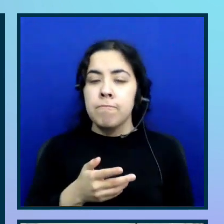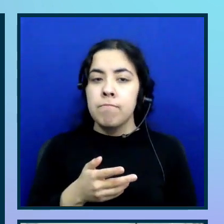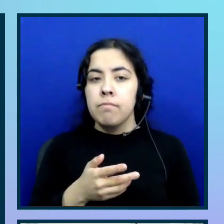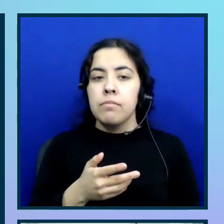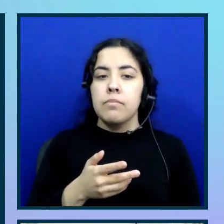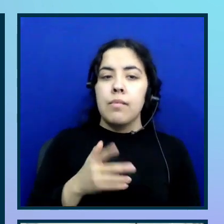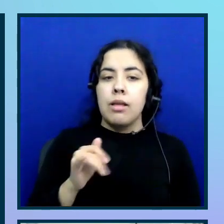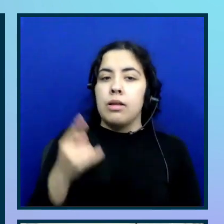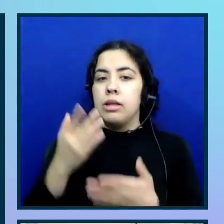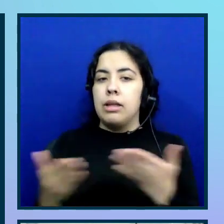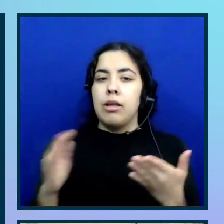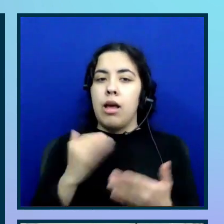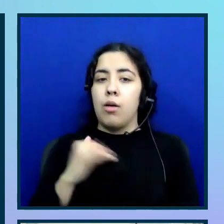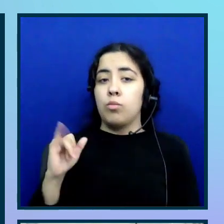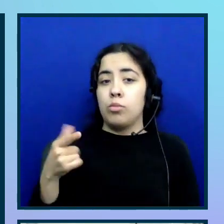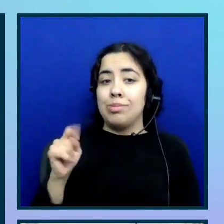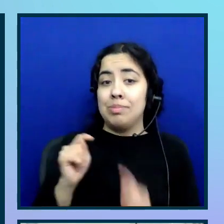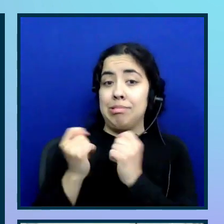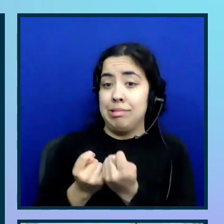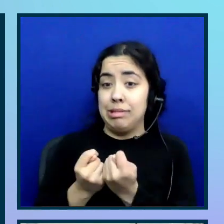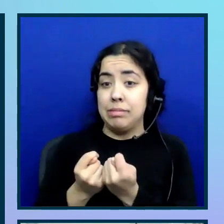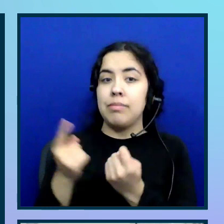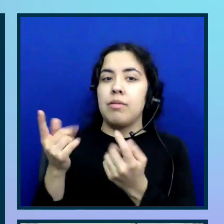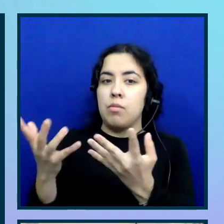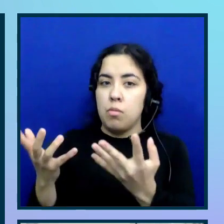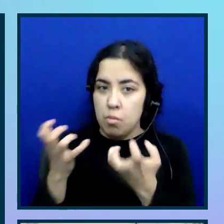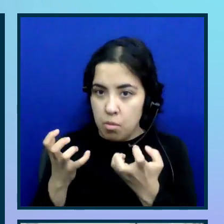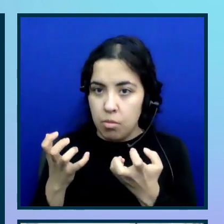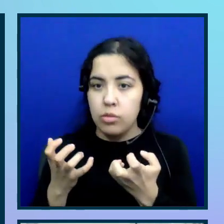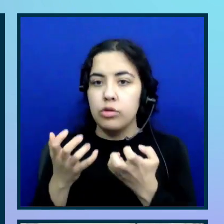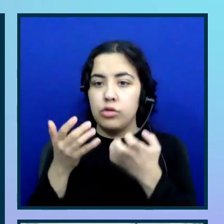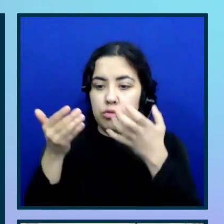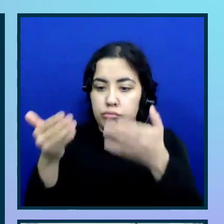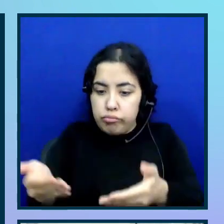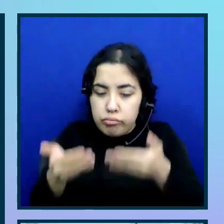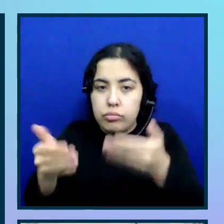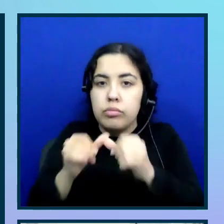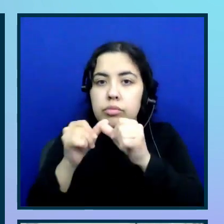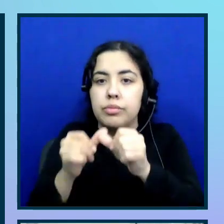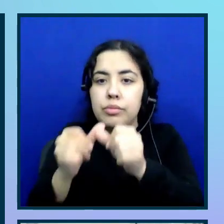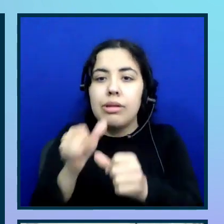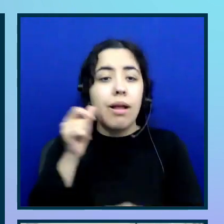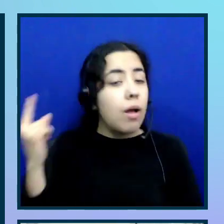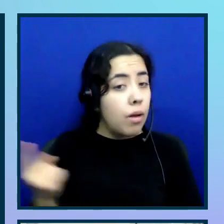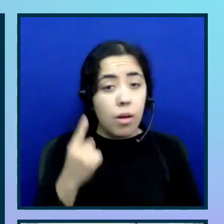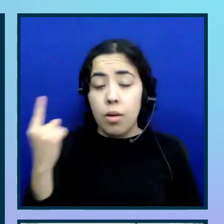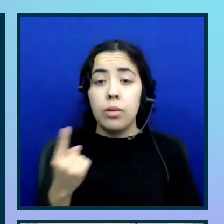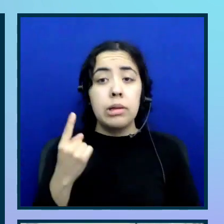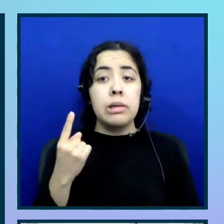something that our IGT team wants to move further. So it won't always